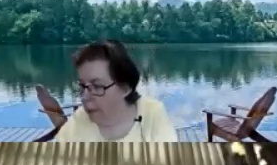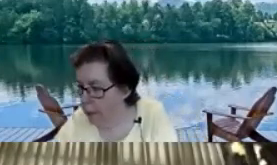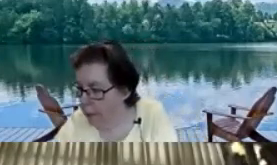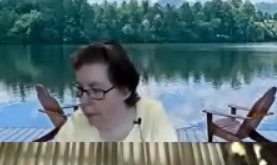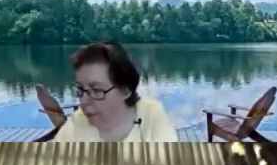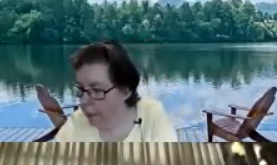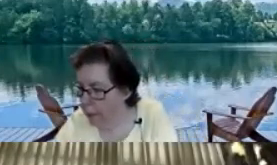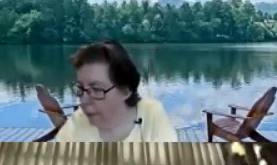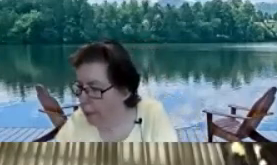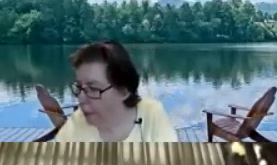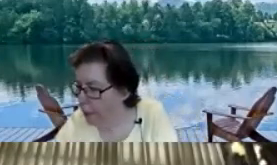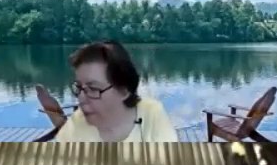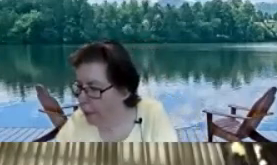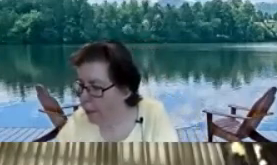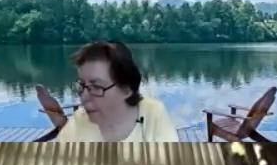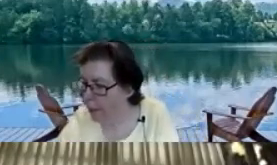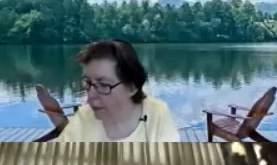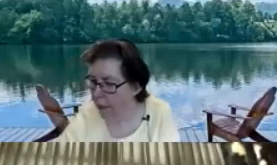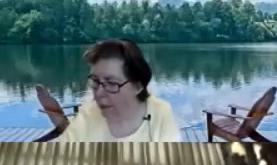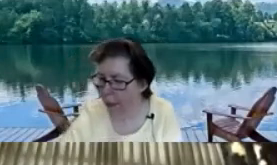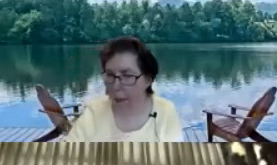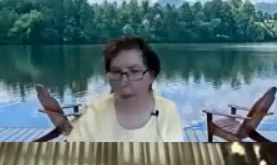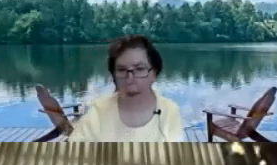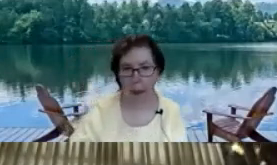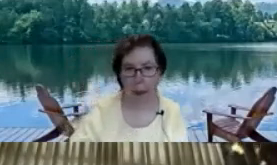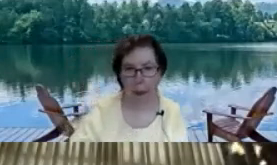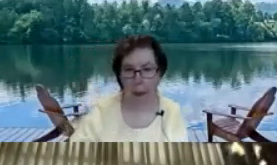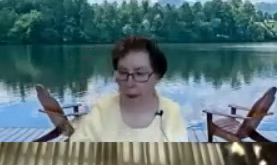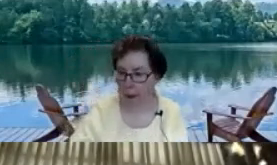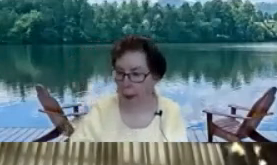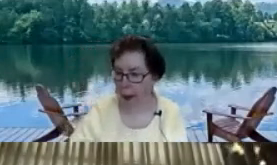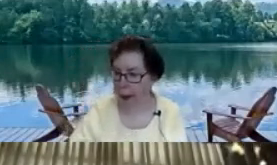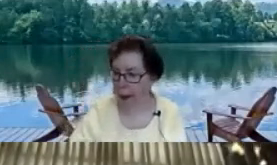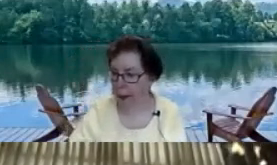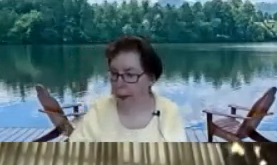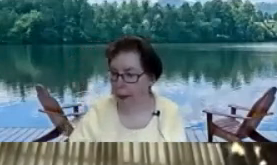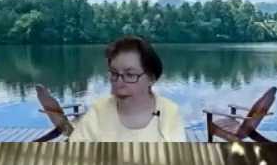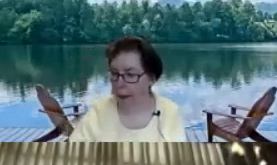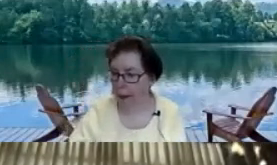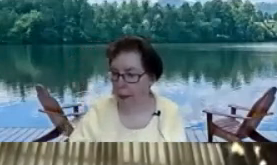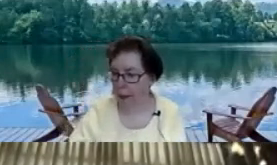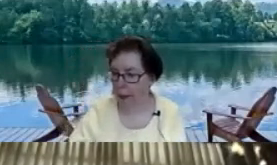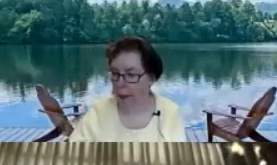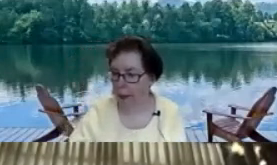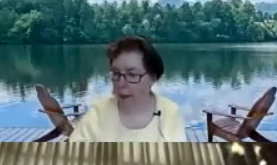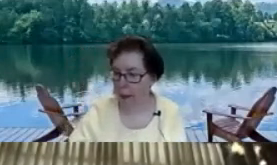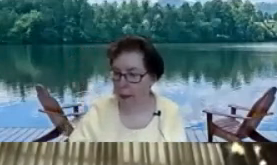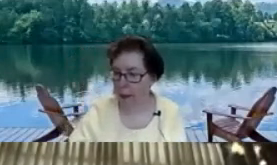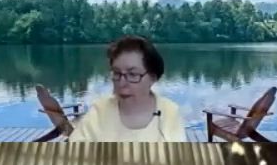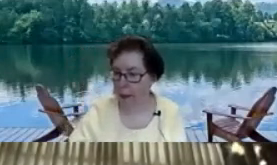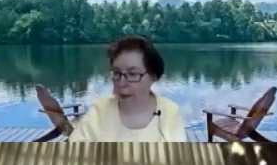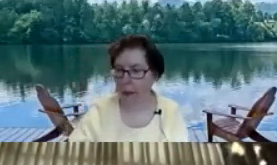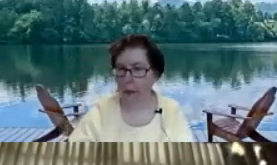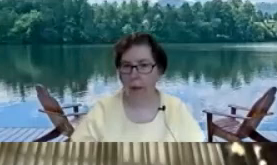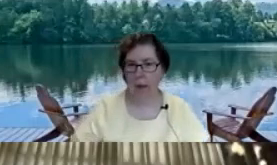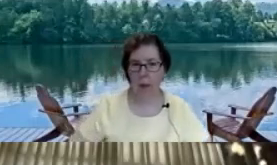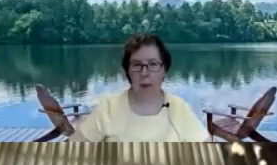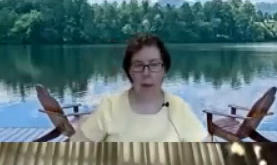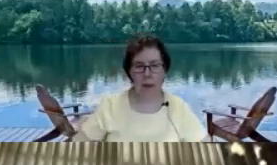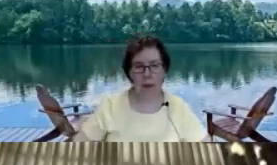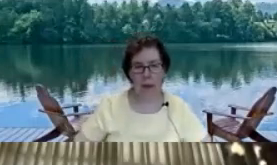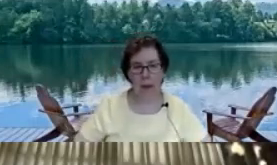about the lights in the background, the lights on his body, and how dramatic they were. And he has been actually